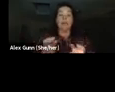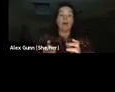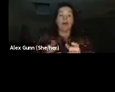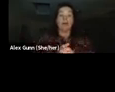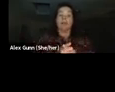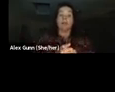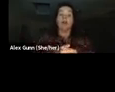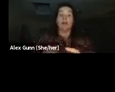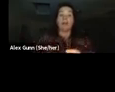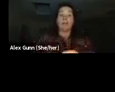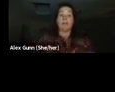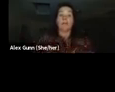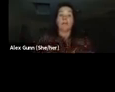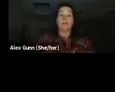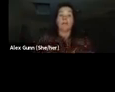partner in a binary was not?